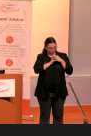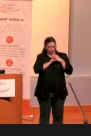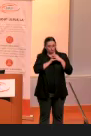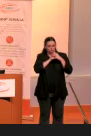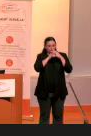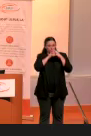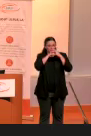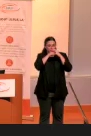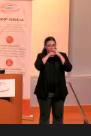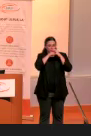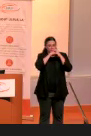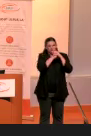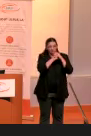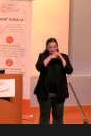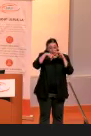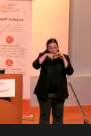weren't taking it.